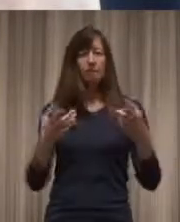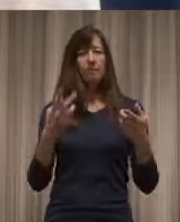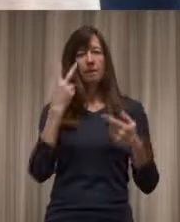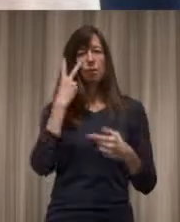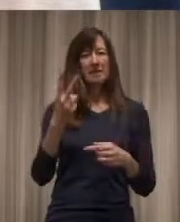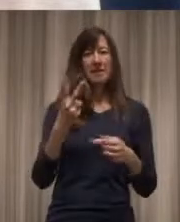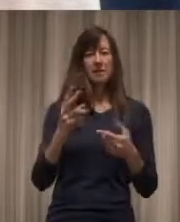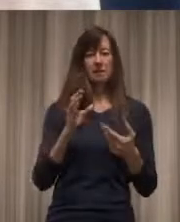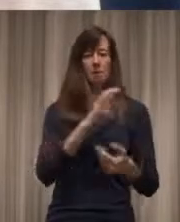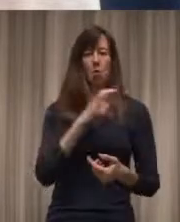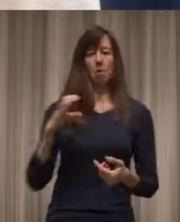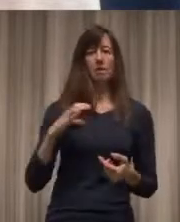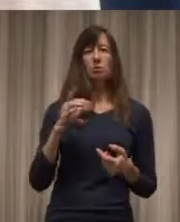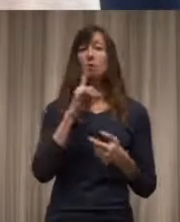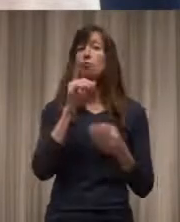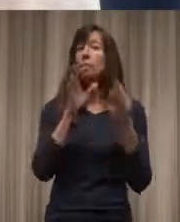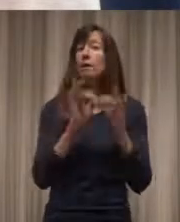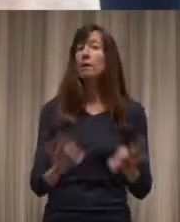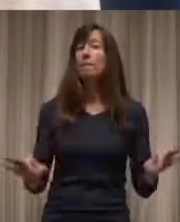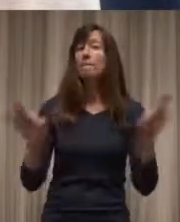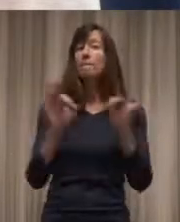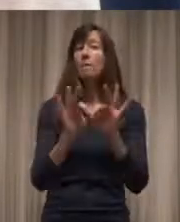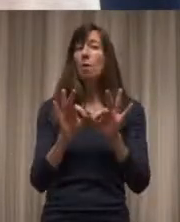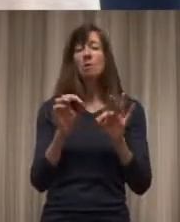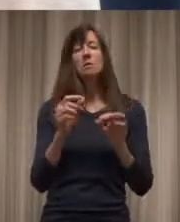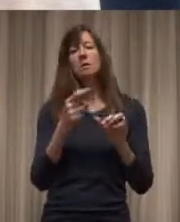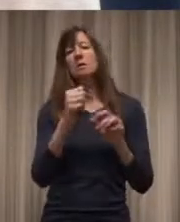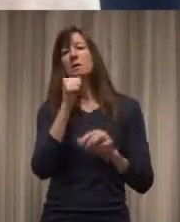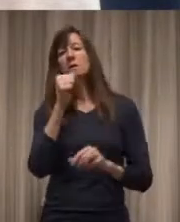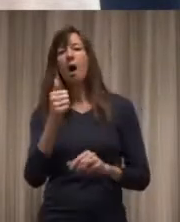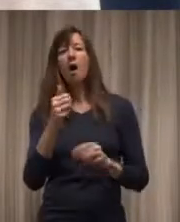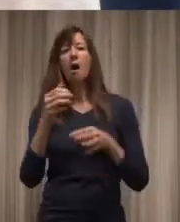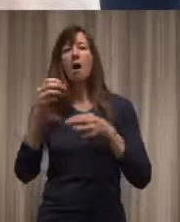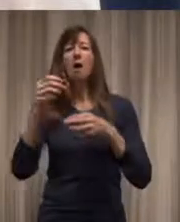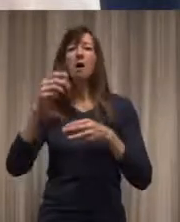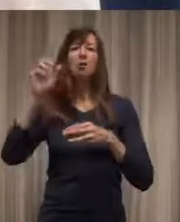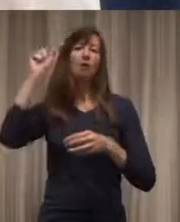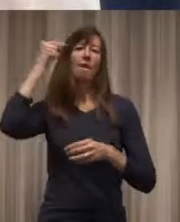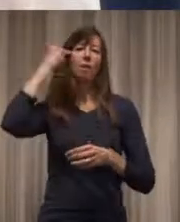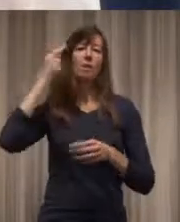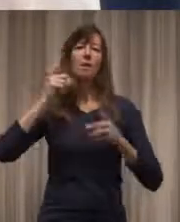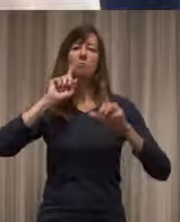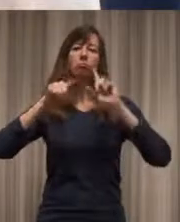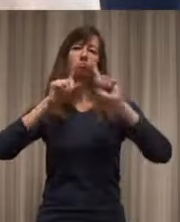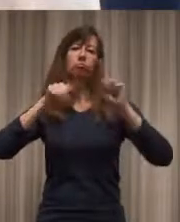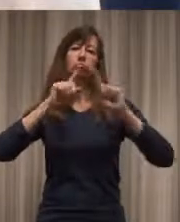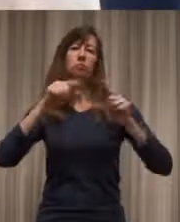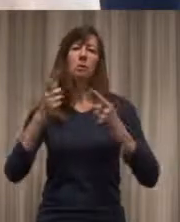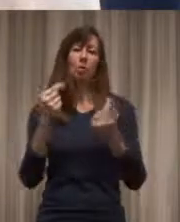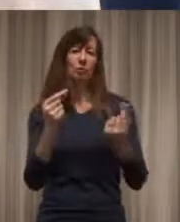isn't a top-down thing, but it's really a community-driven effort to get this done the right way.